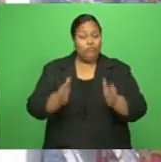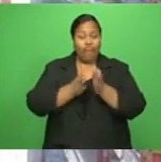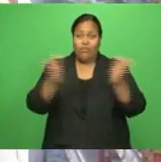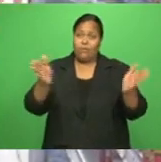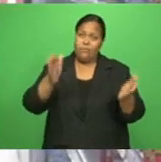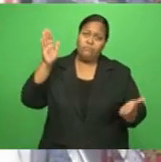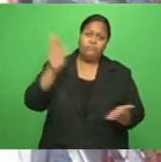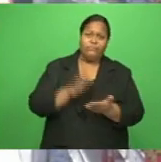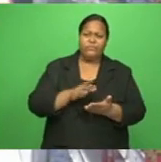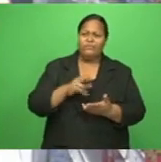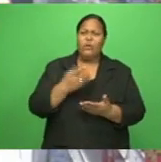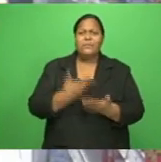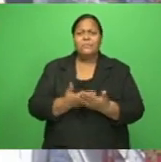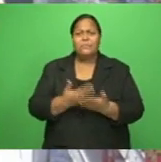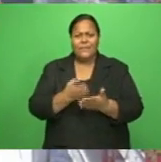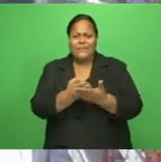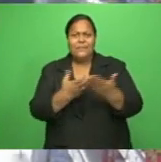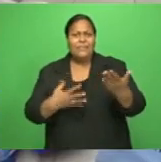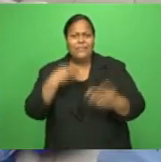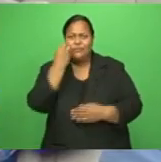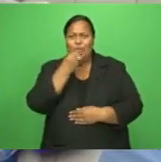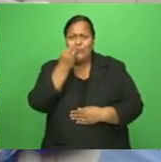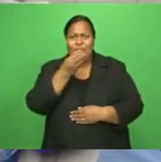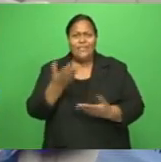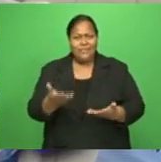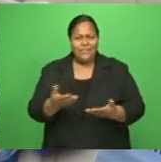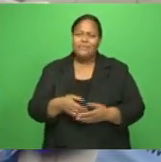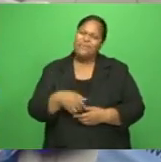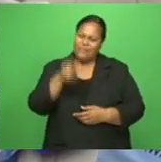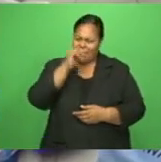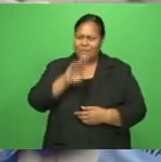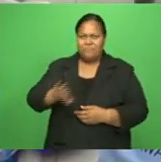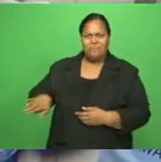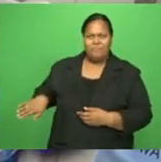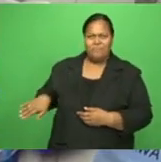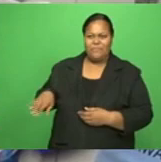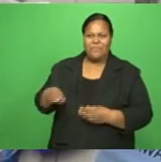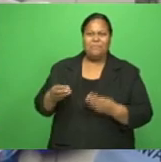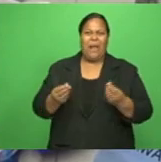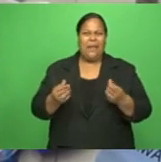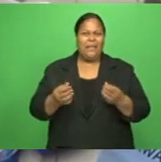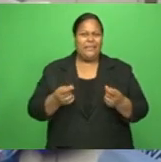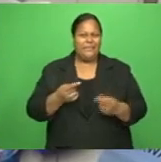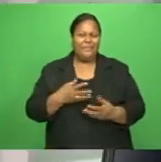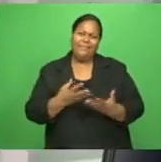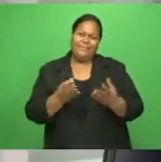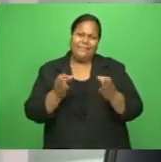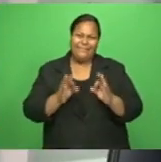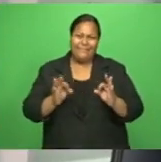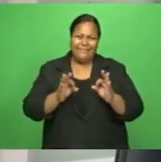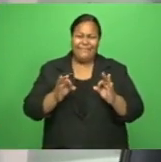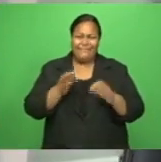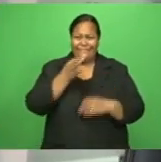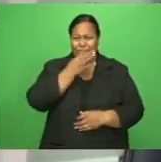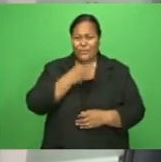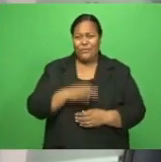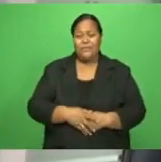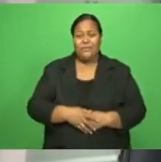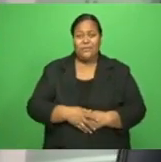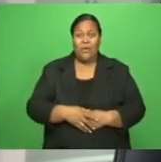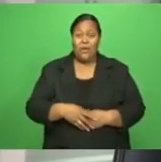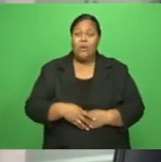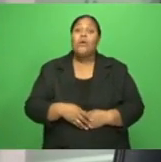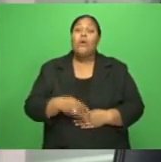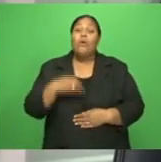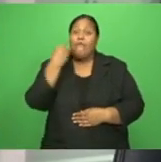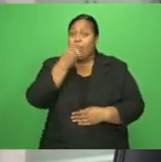more expensive food items, which can be foregone when money is tight. So what actually happens is, once these food items